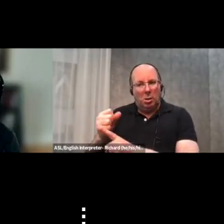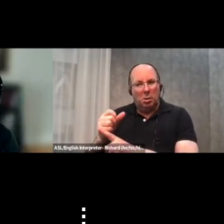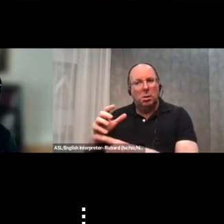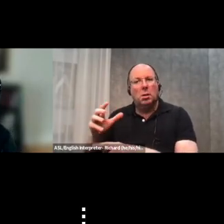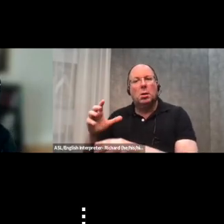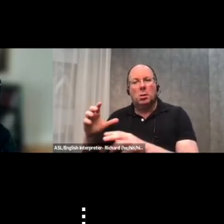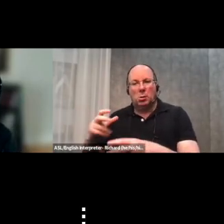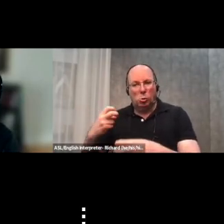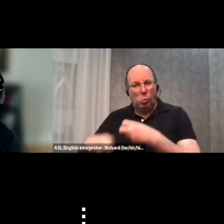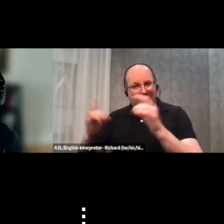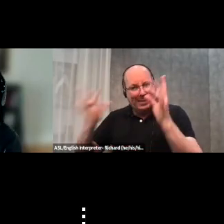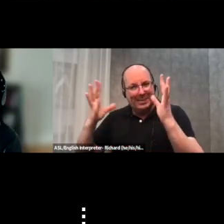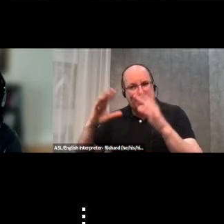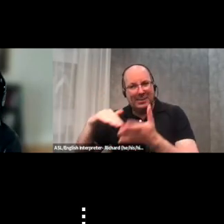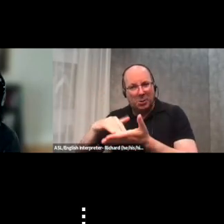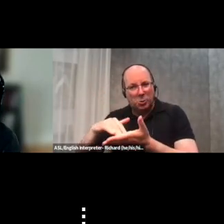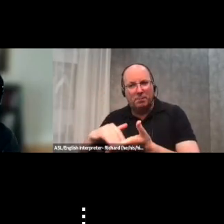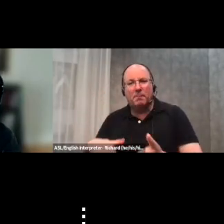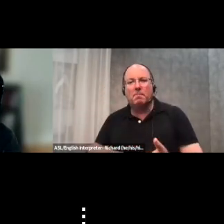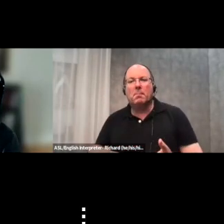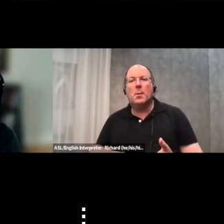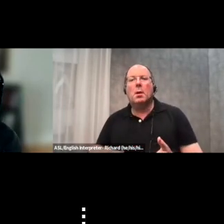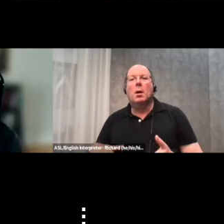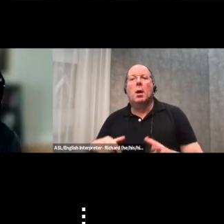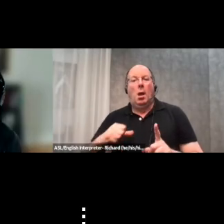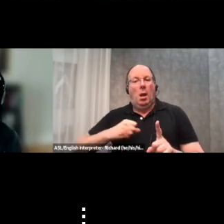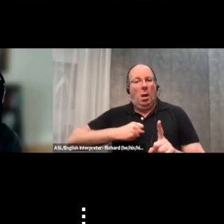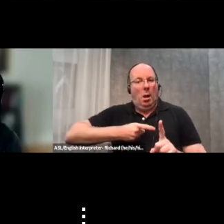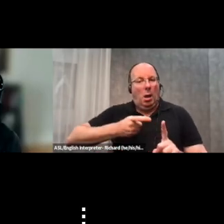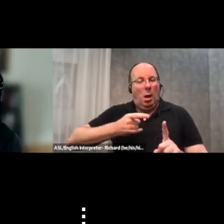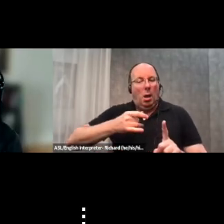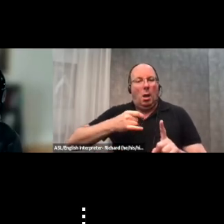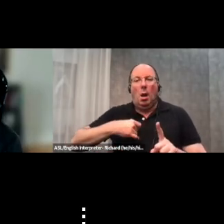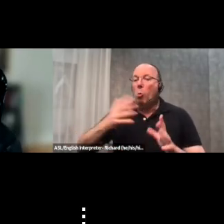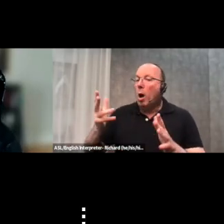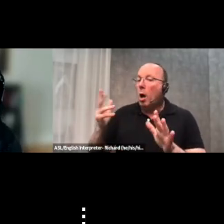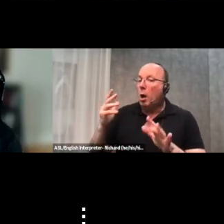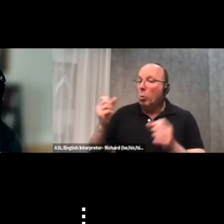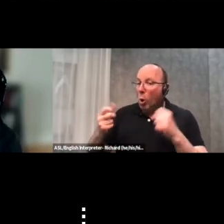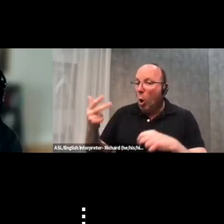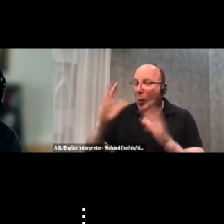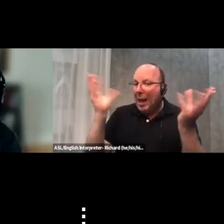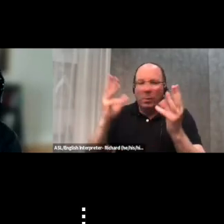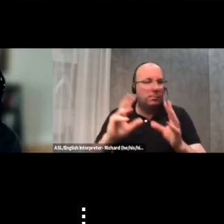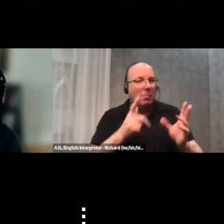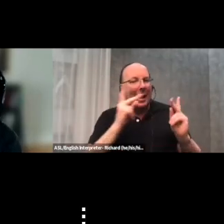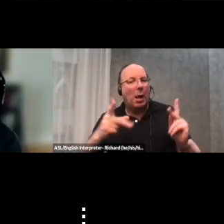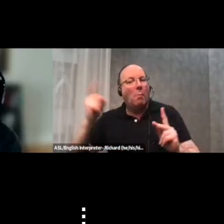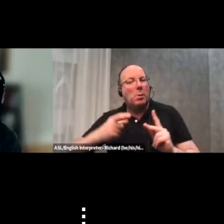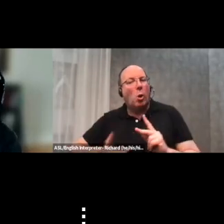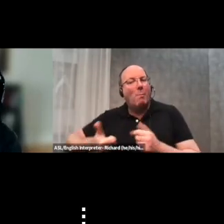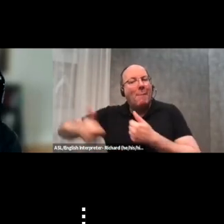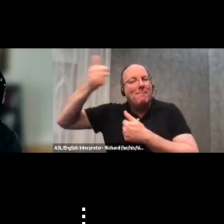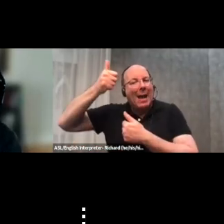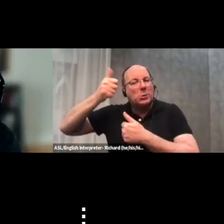first asking her like kink master's permission. That is not kink, that is abuse. If you are in an emergency